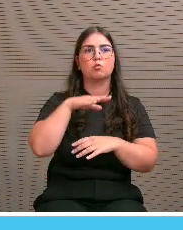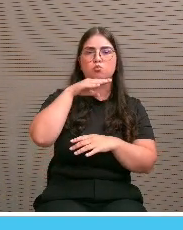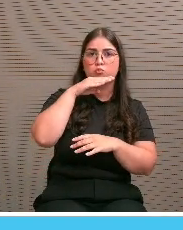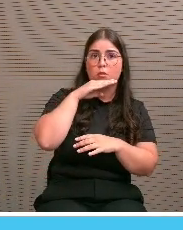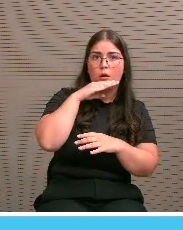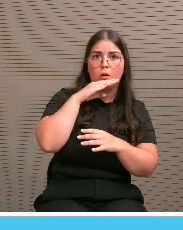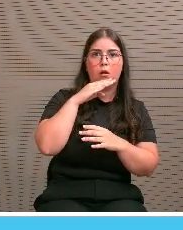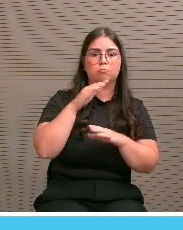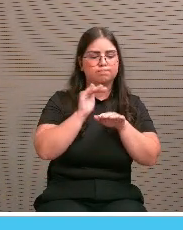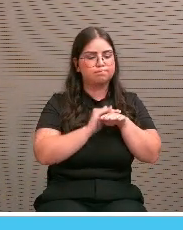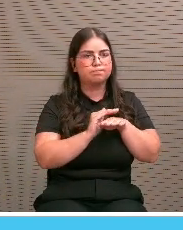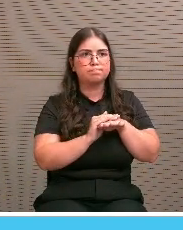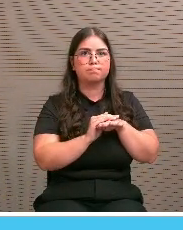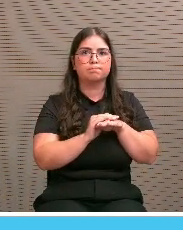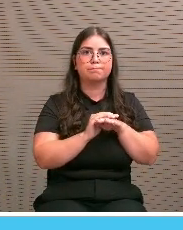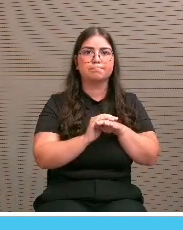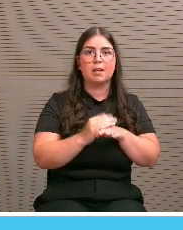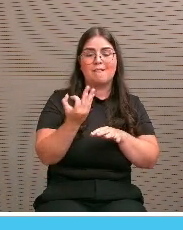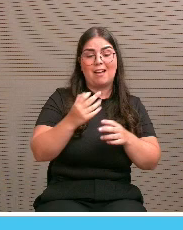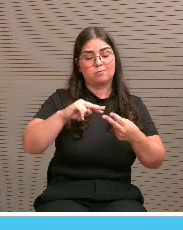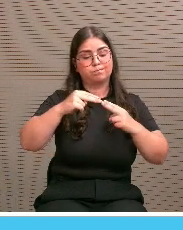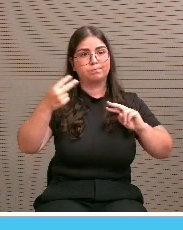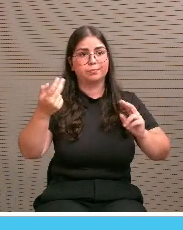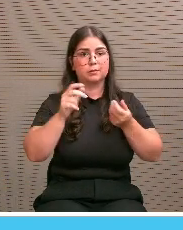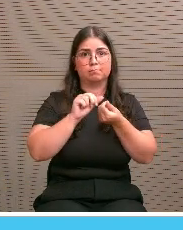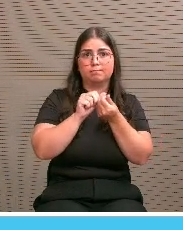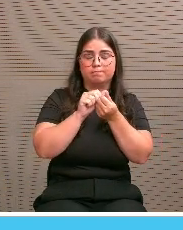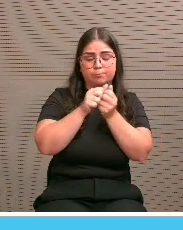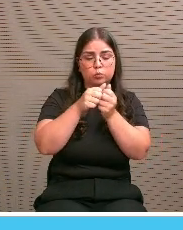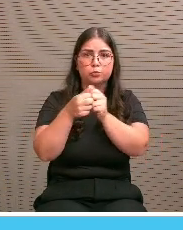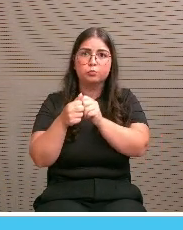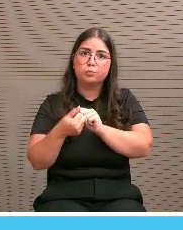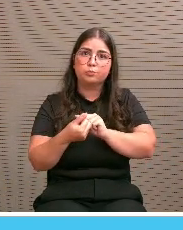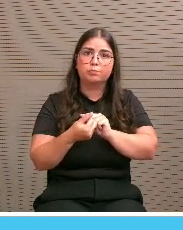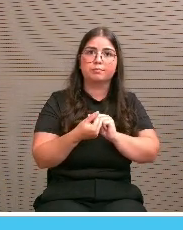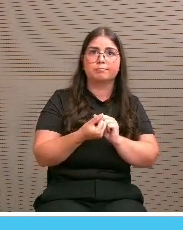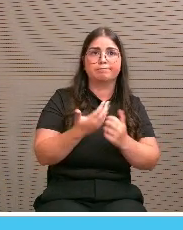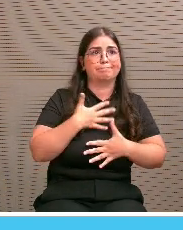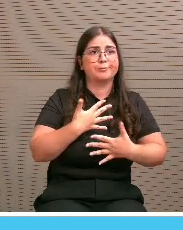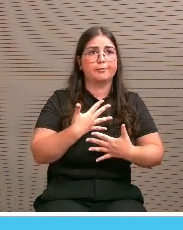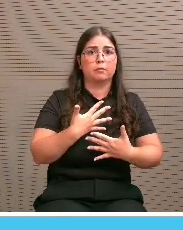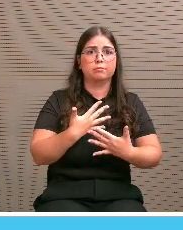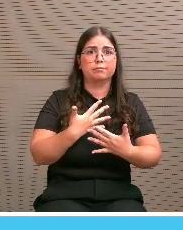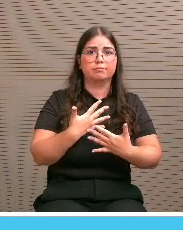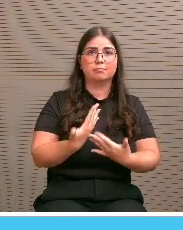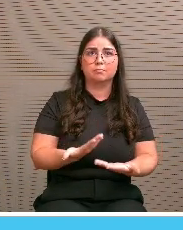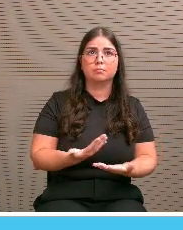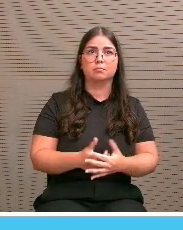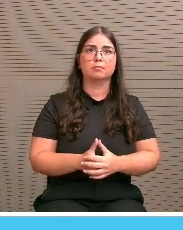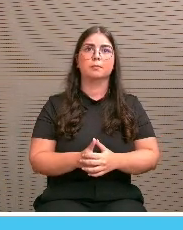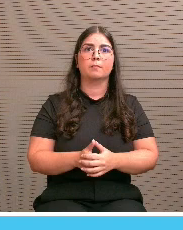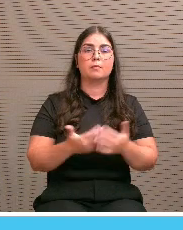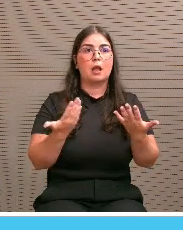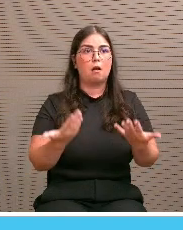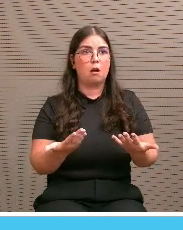genetic modification. This apparently seems to be okay. No one has a problem with that. It's only now that